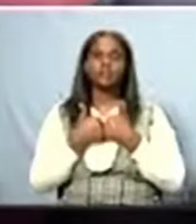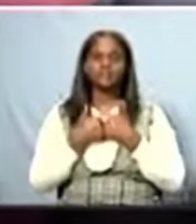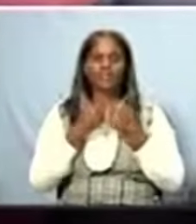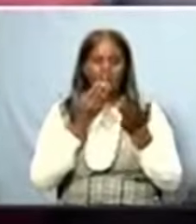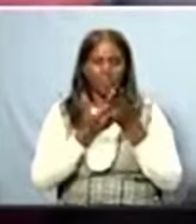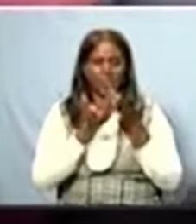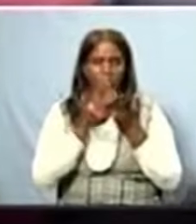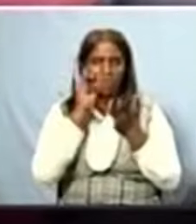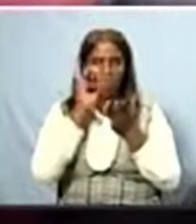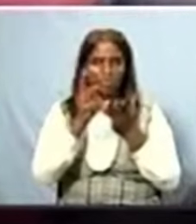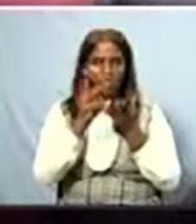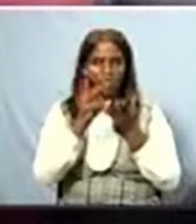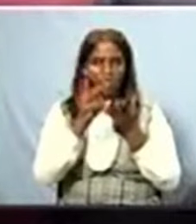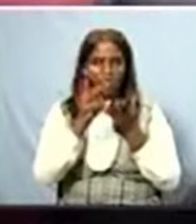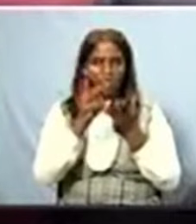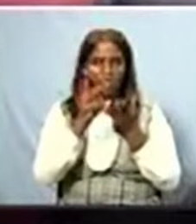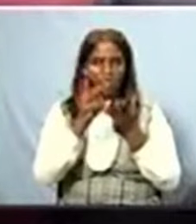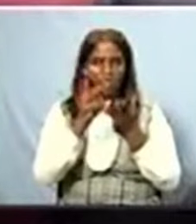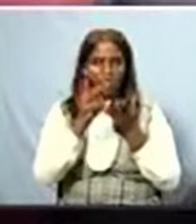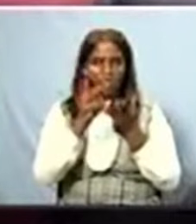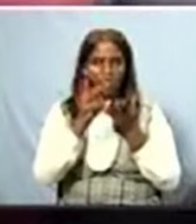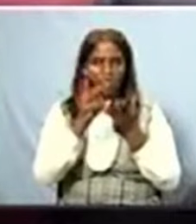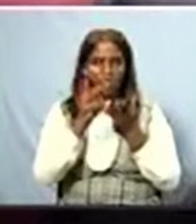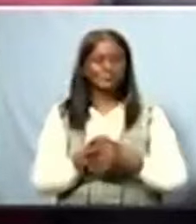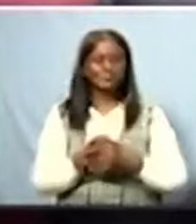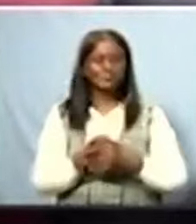this is going to cure?